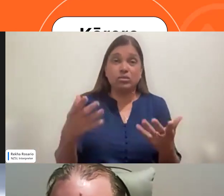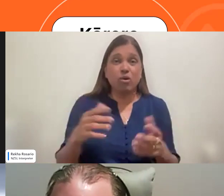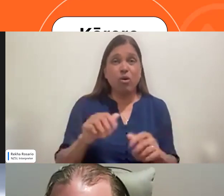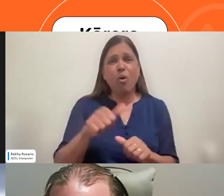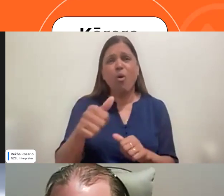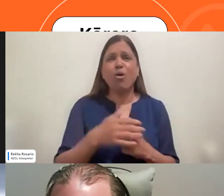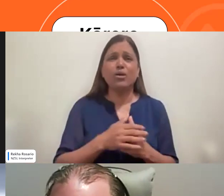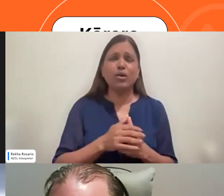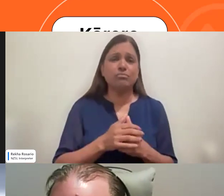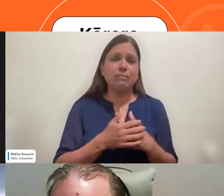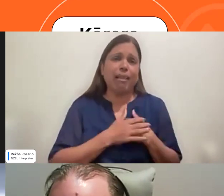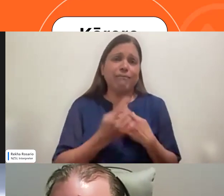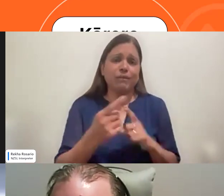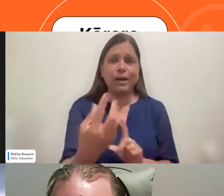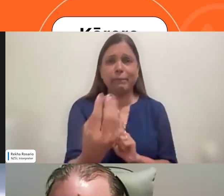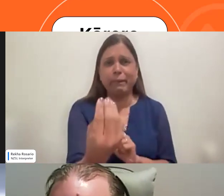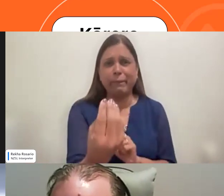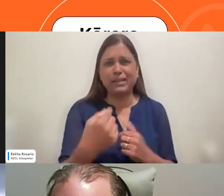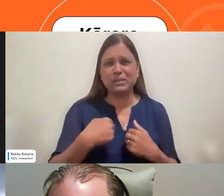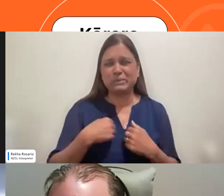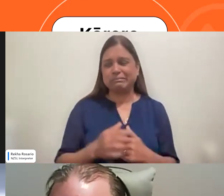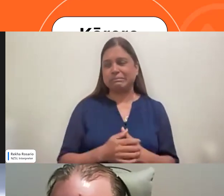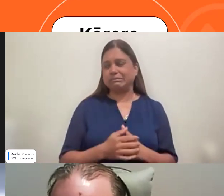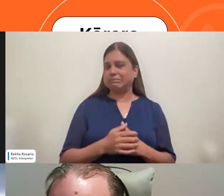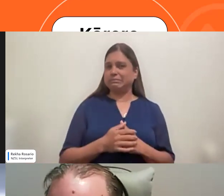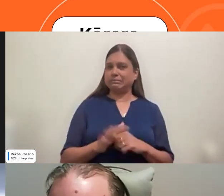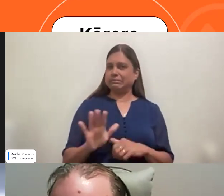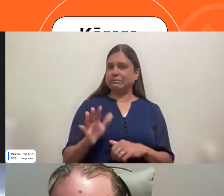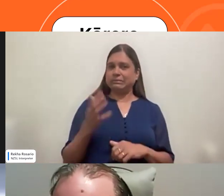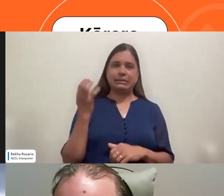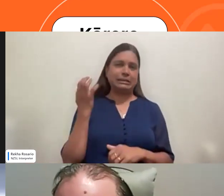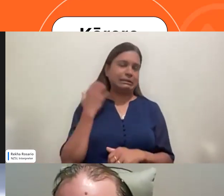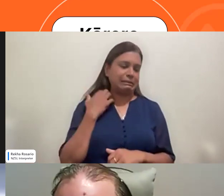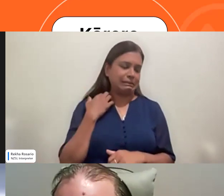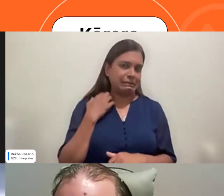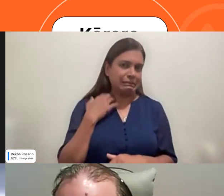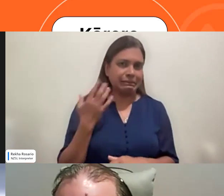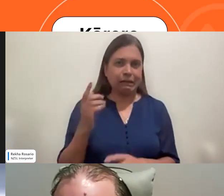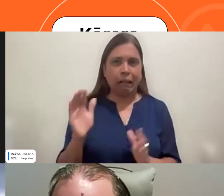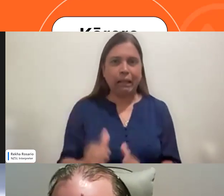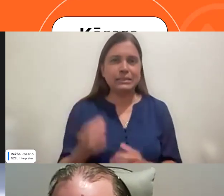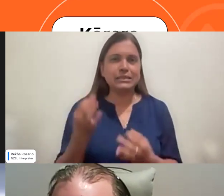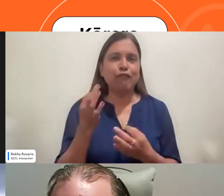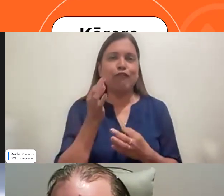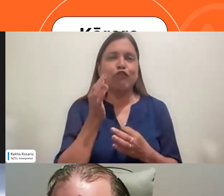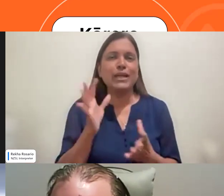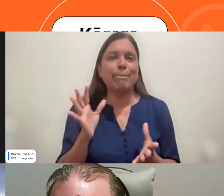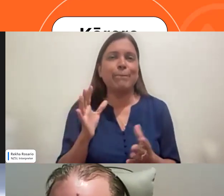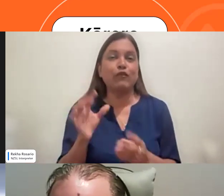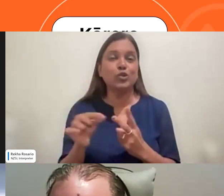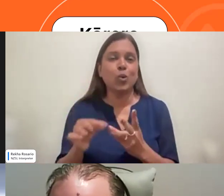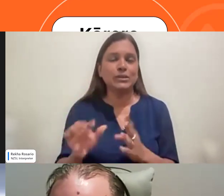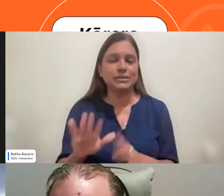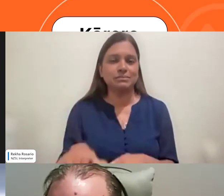skip over things that they think you won't like. So it gives a little bit less, you know, freedom of choice there. Also, if you're out in